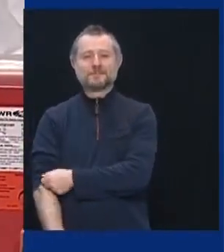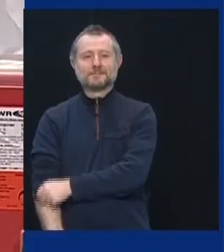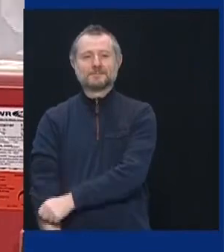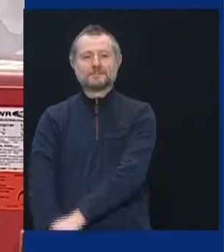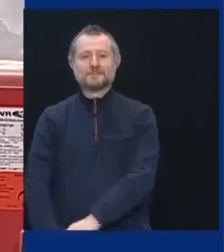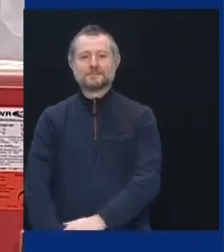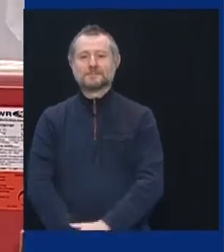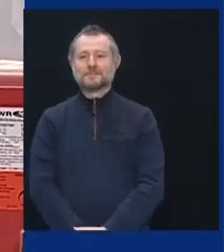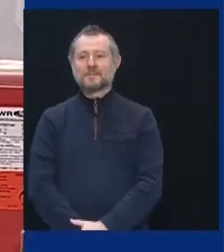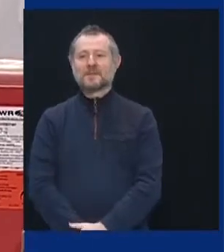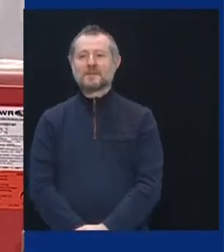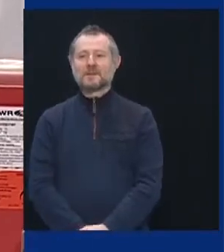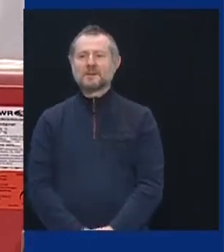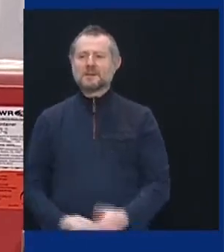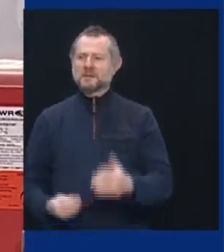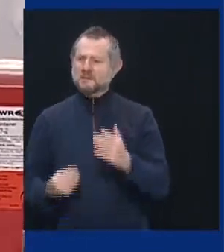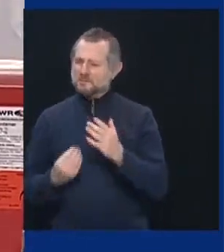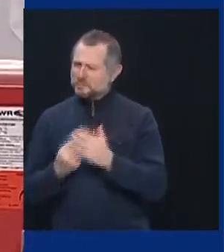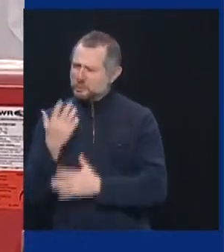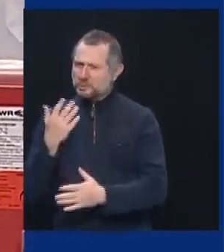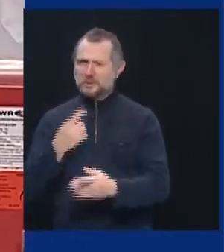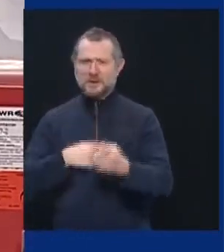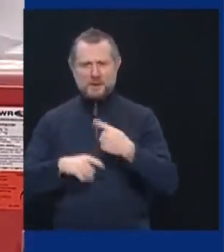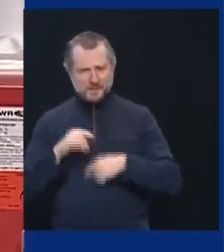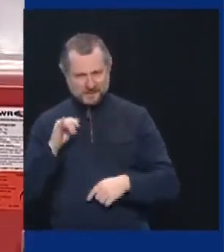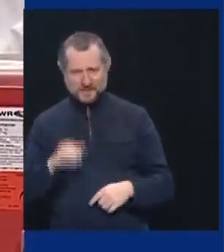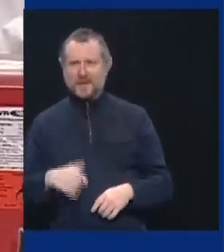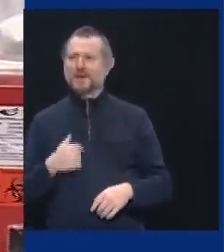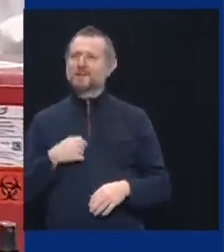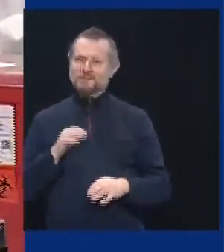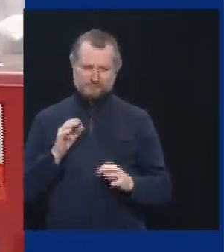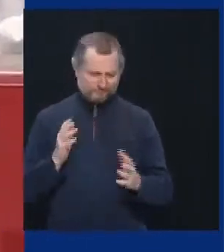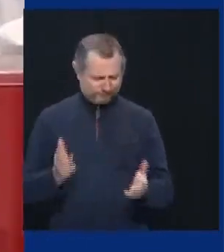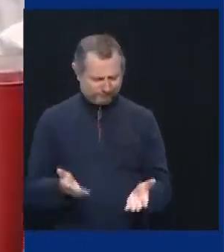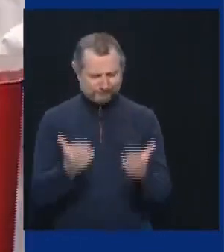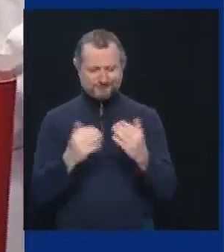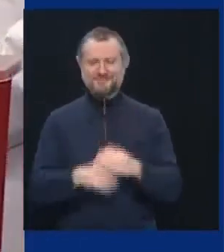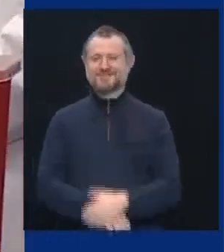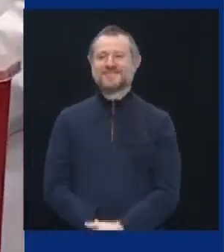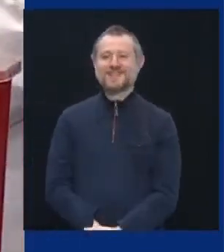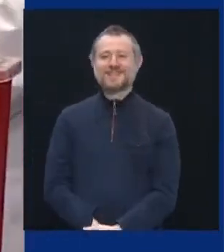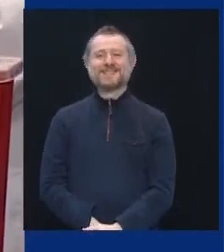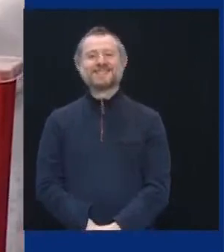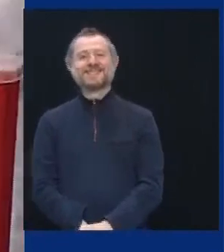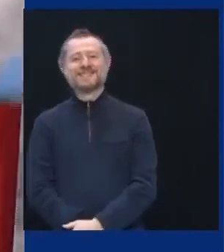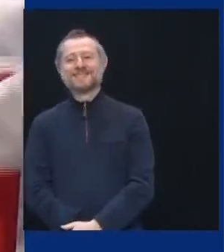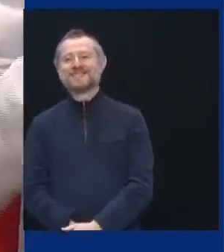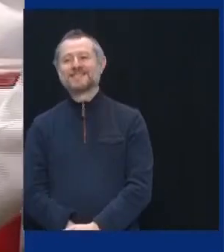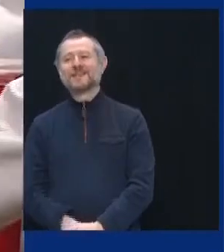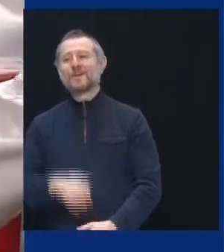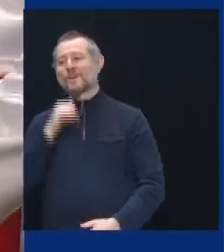Spring is coming. We know it's not going to hurt because we got you